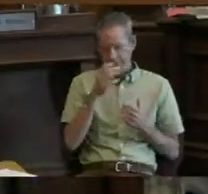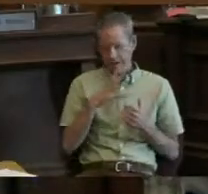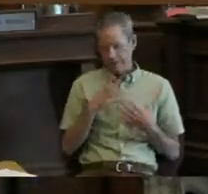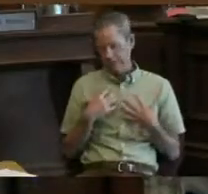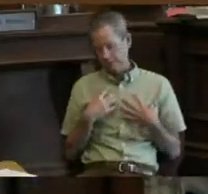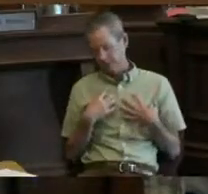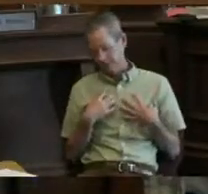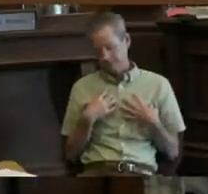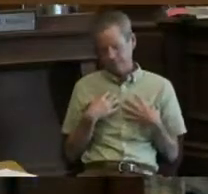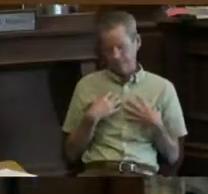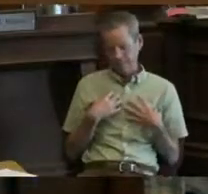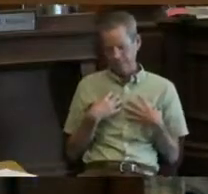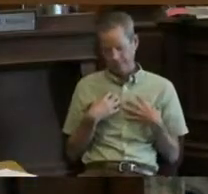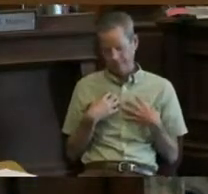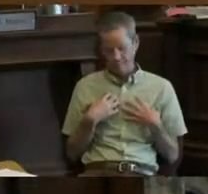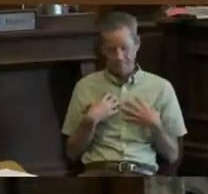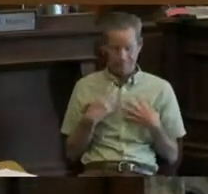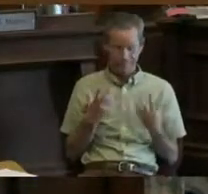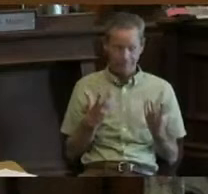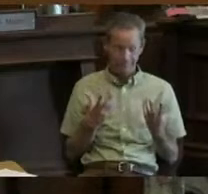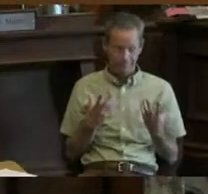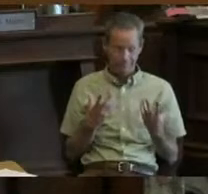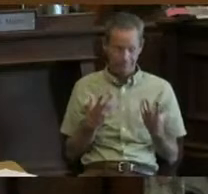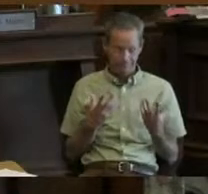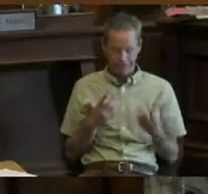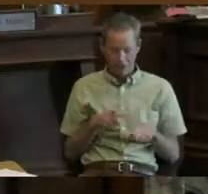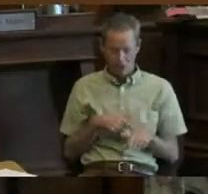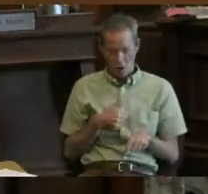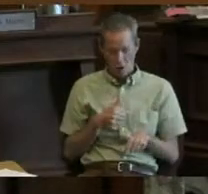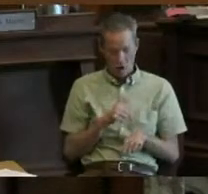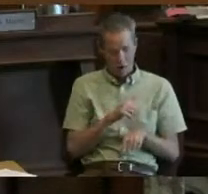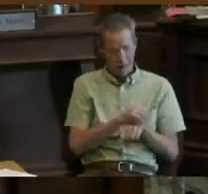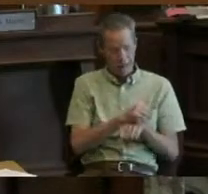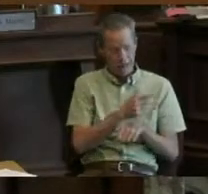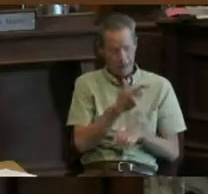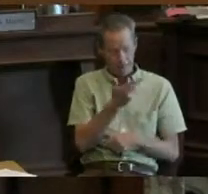Yeah. Had a long night. That's all going to make sense.